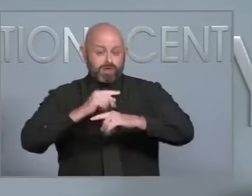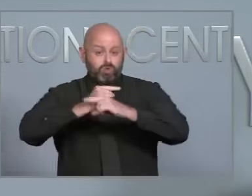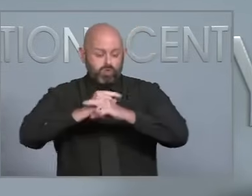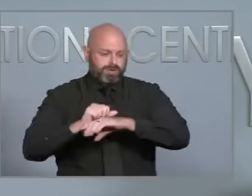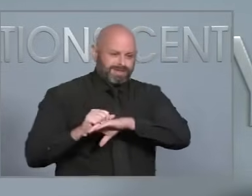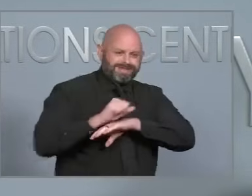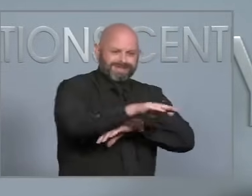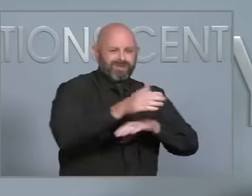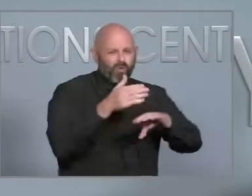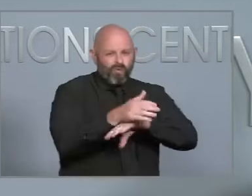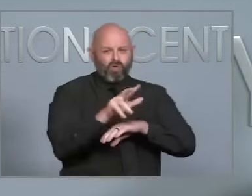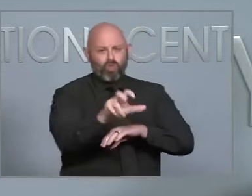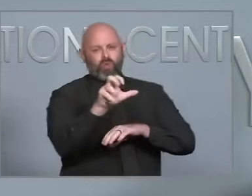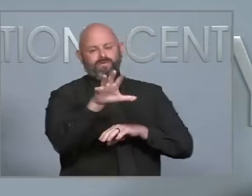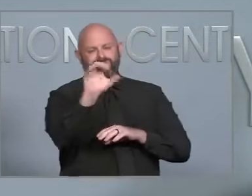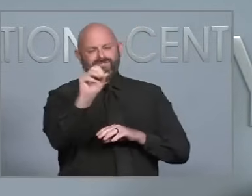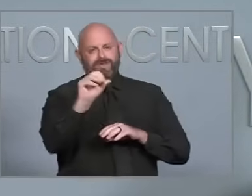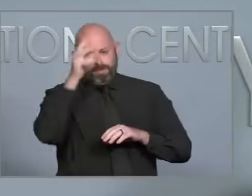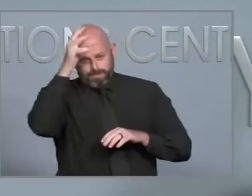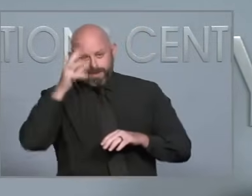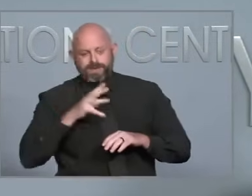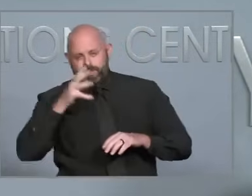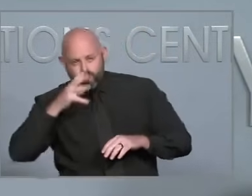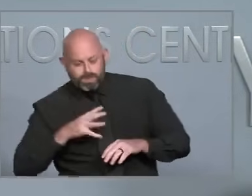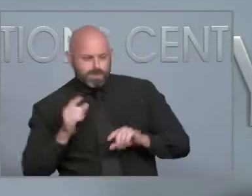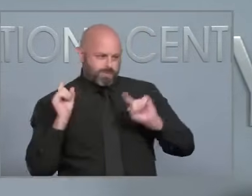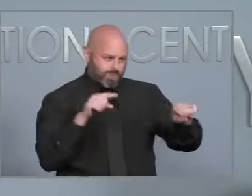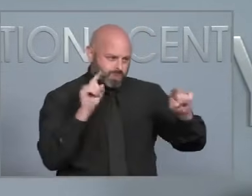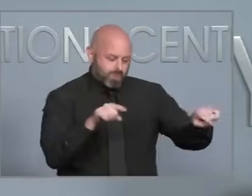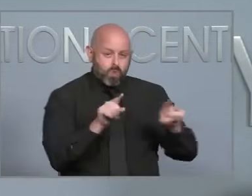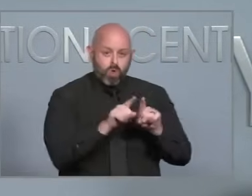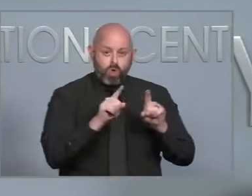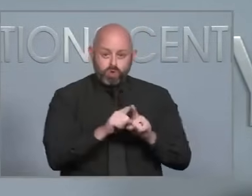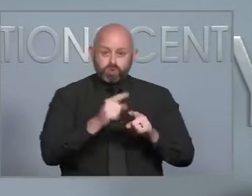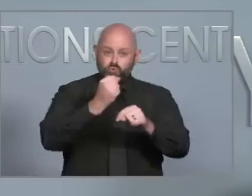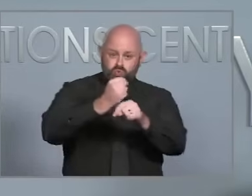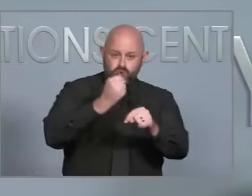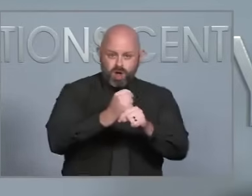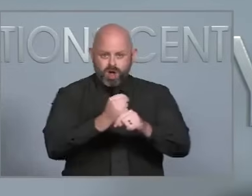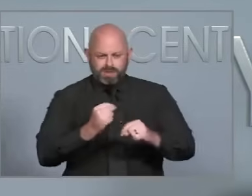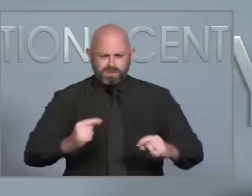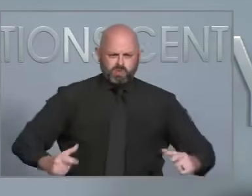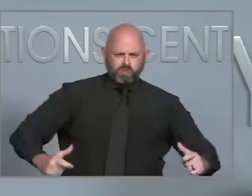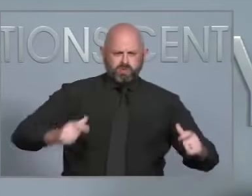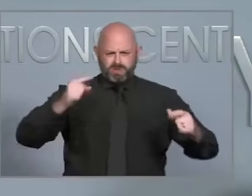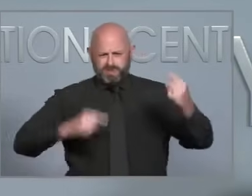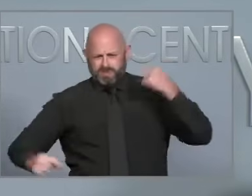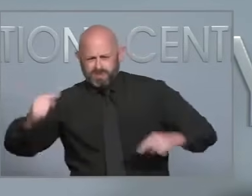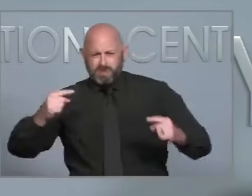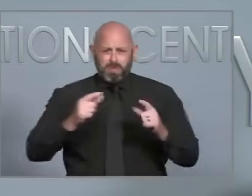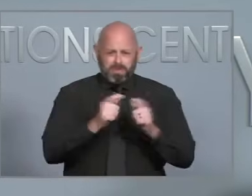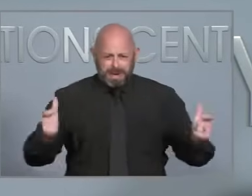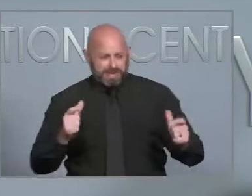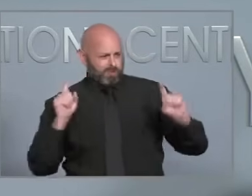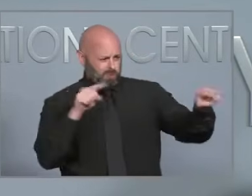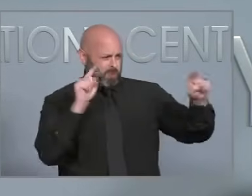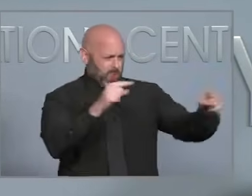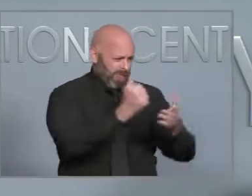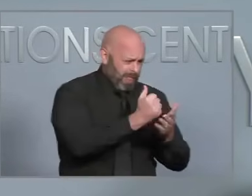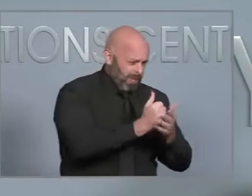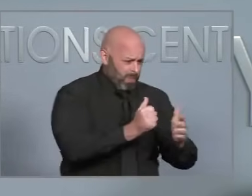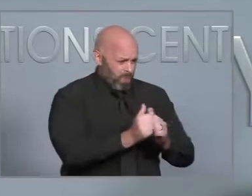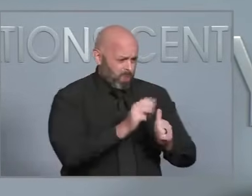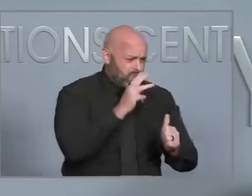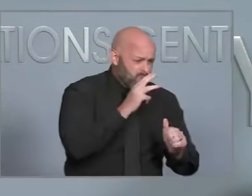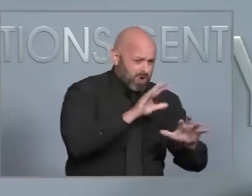National Guardsmen and 131 vehicles to include high water vehicles and aviation assets to assist in the event, and are adding